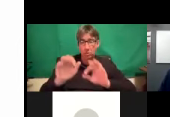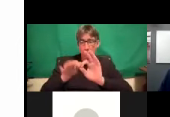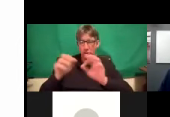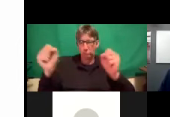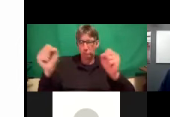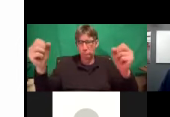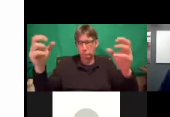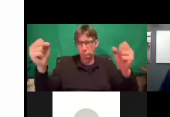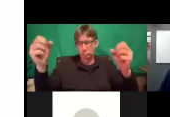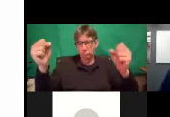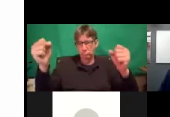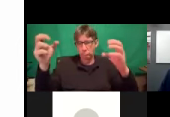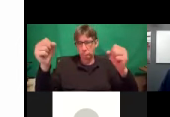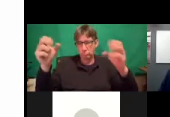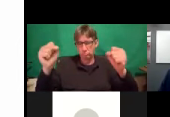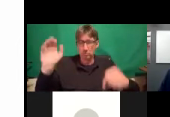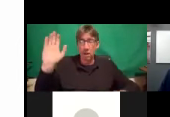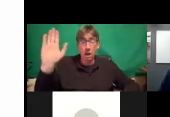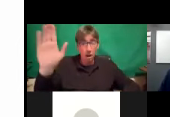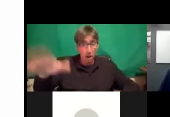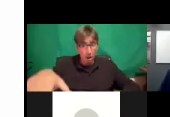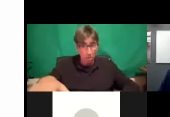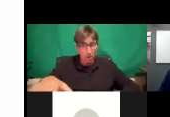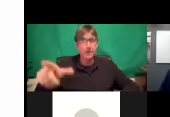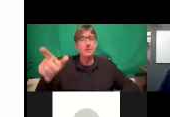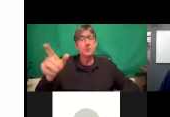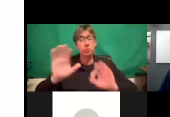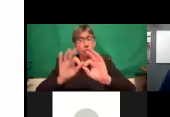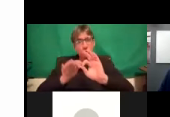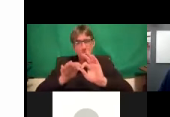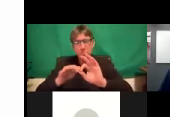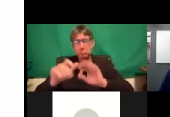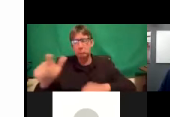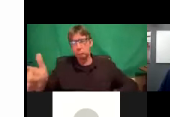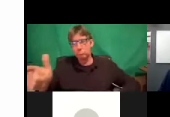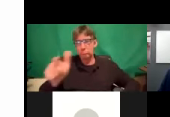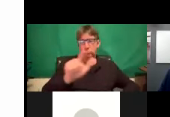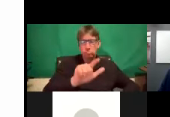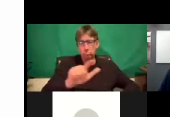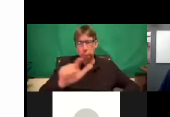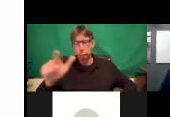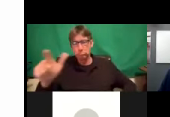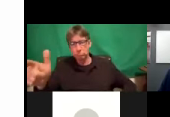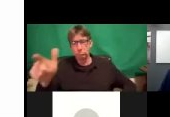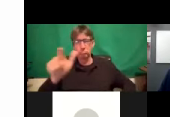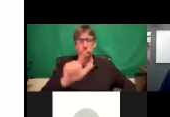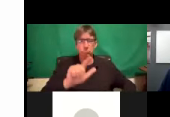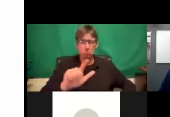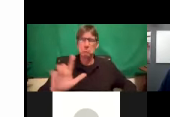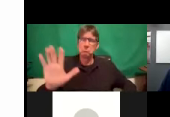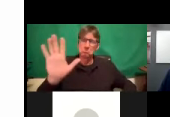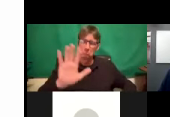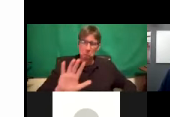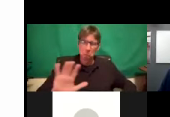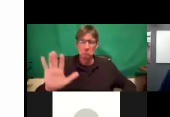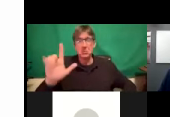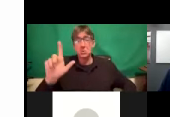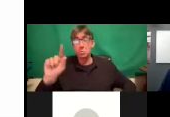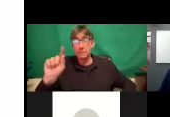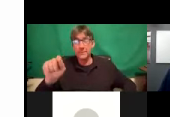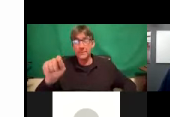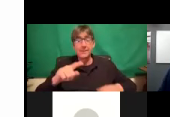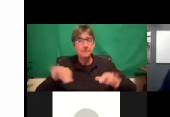The ASL interpreters expect to switch approximately every 20 minutes. If at any point you cannot see the interpreter, please let us know. Please